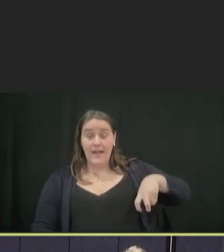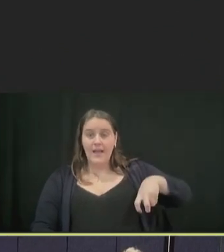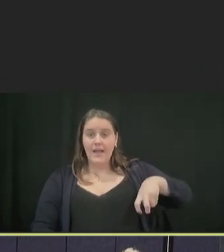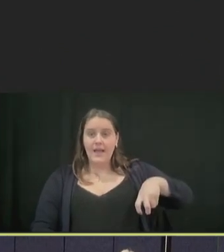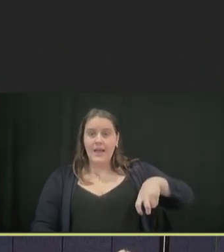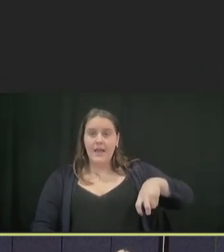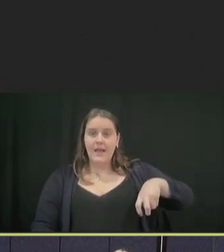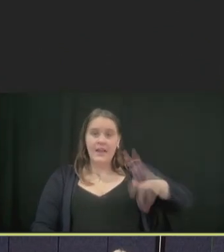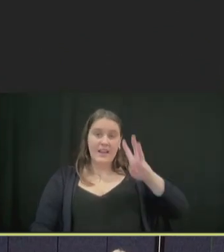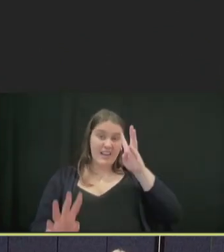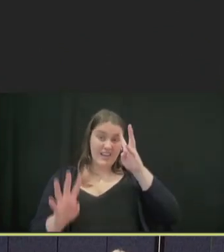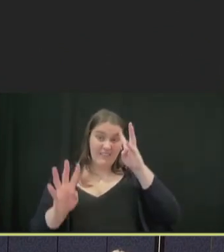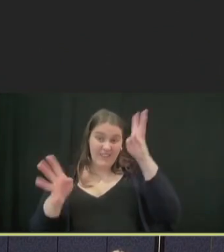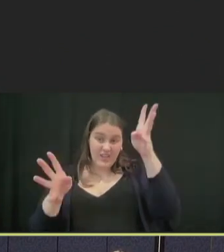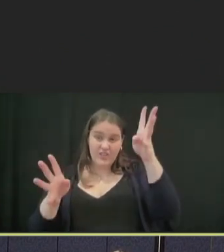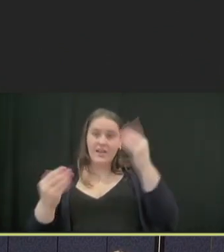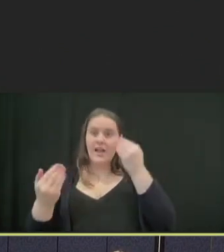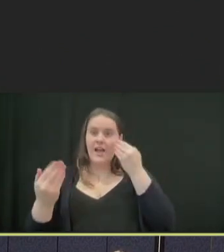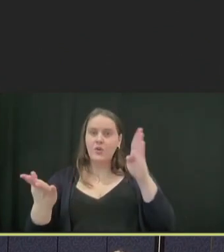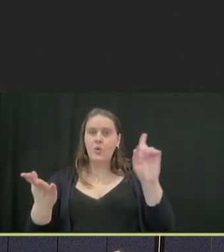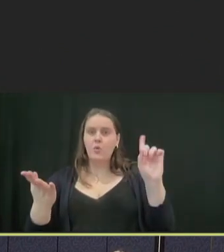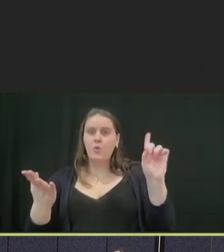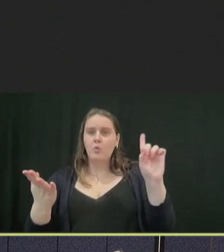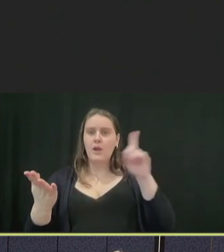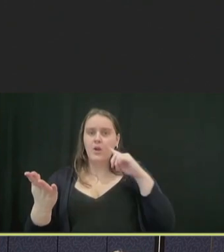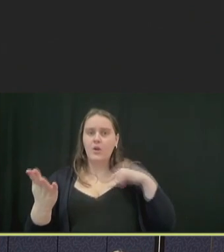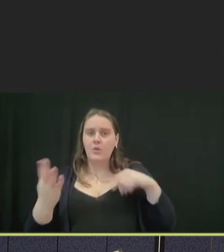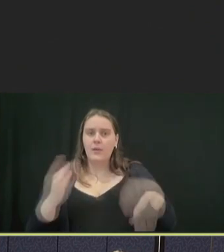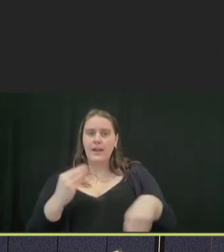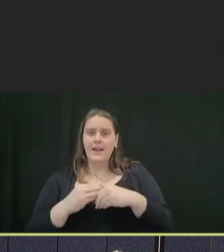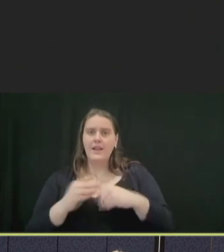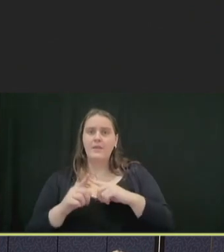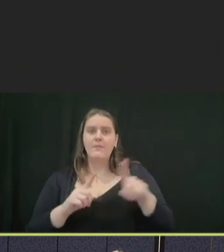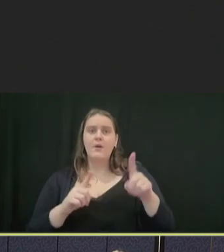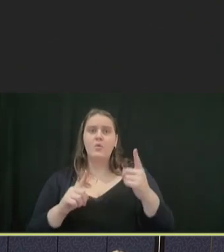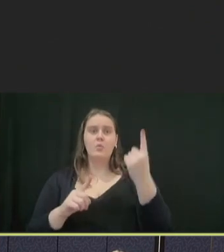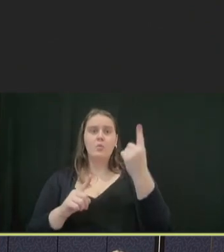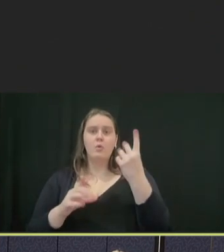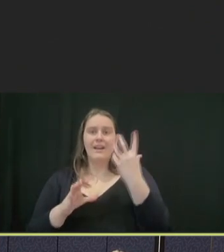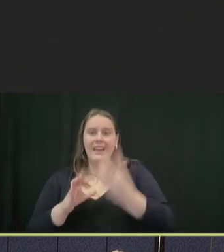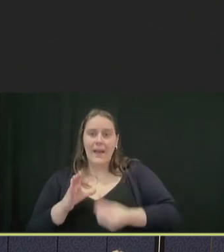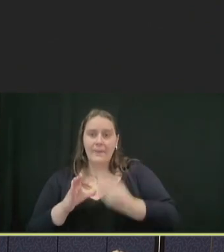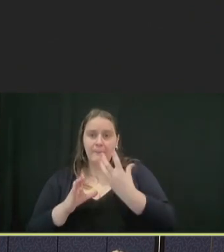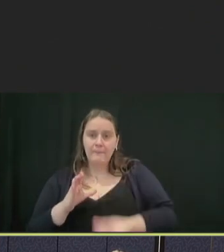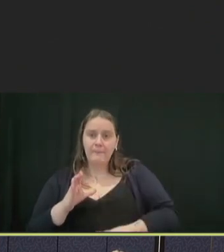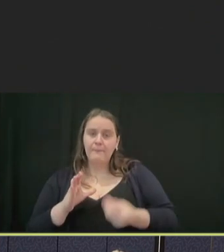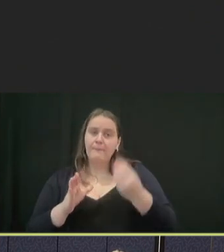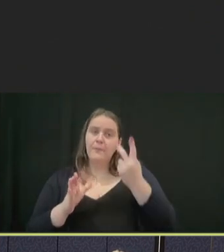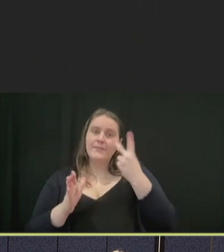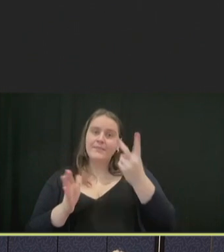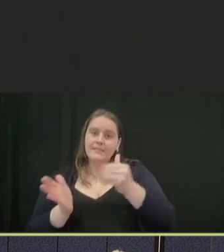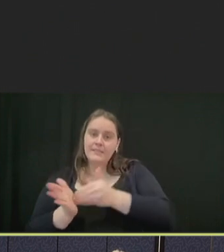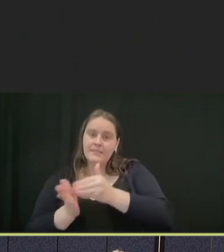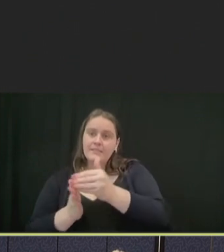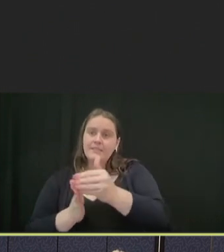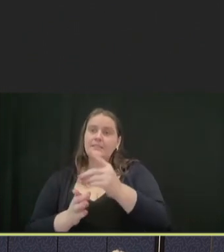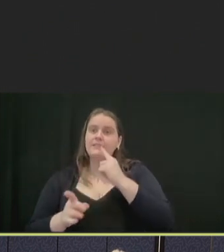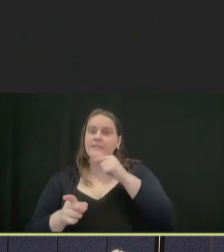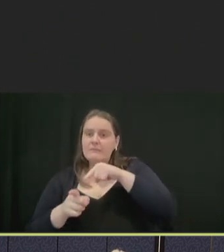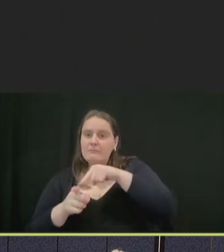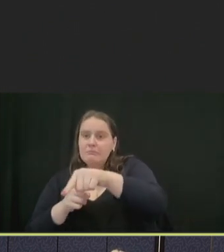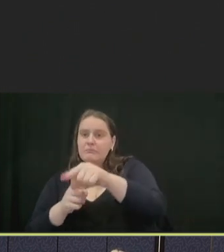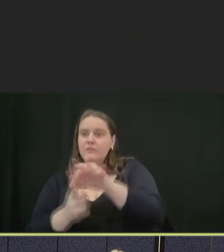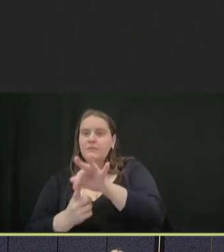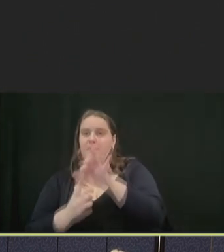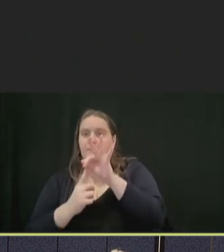innovation. Maybe I don't know where I put this, but one of the gaps that we're seeing is special populations, and we